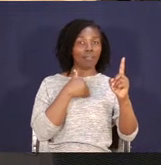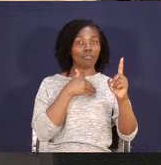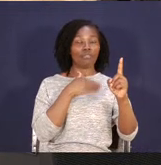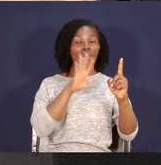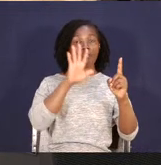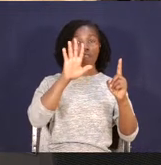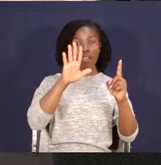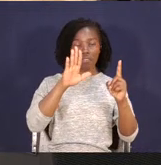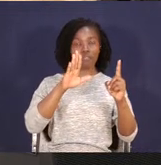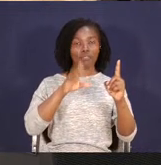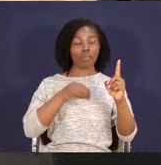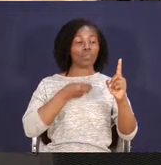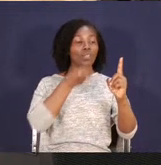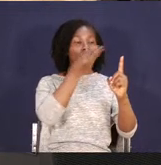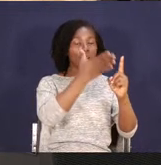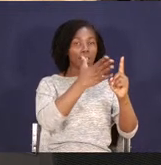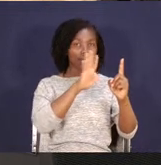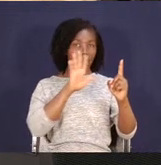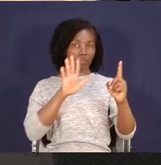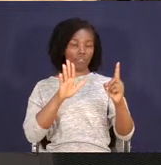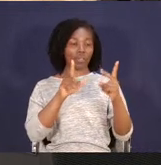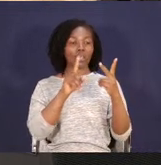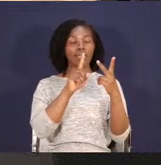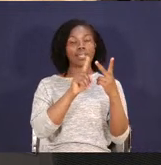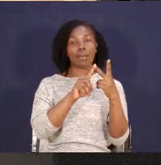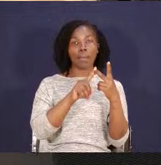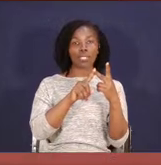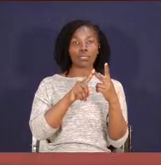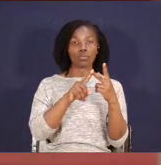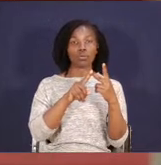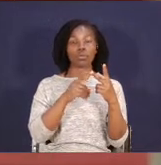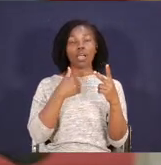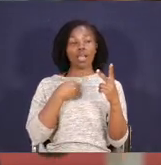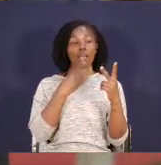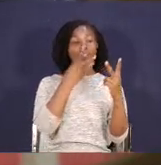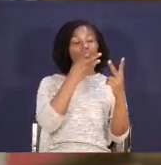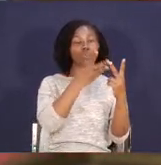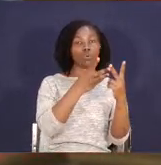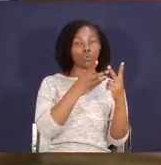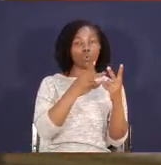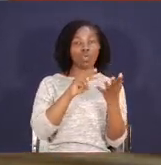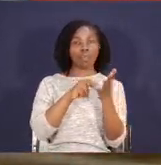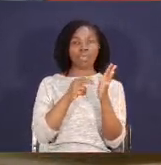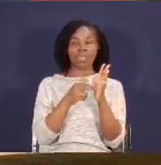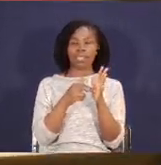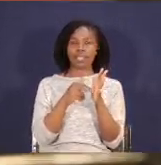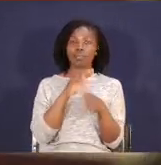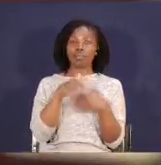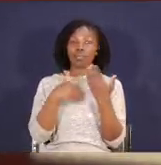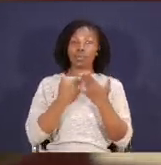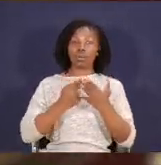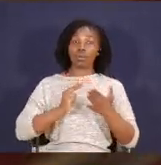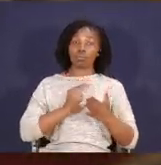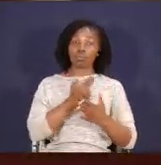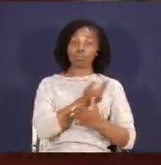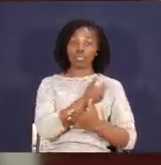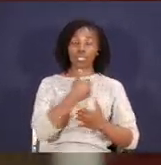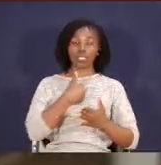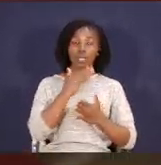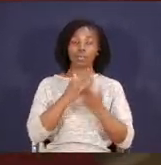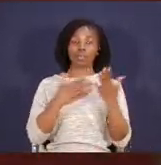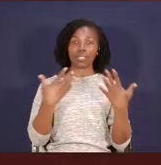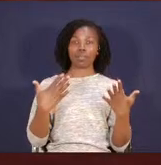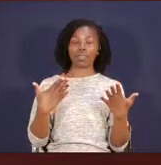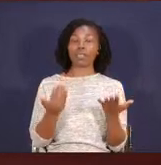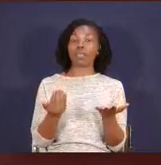one. That is an illustration that everybody has something. And we all begin with something. But then we